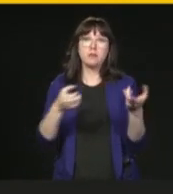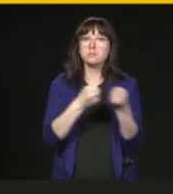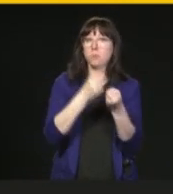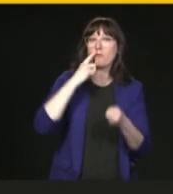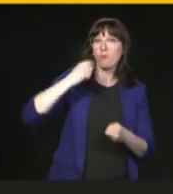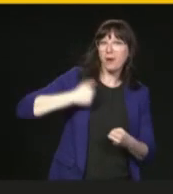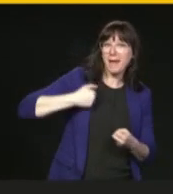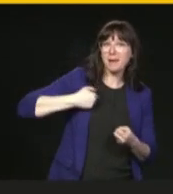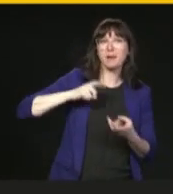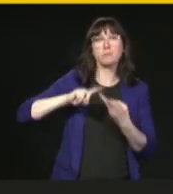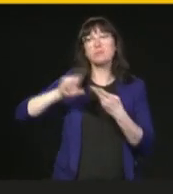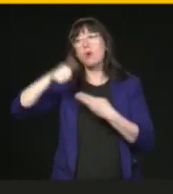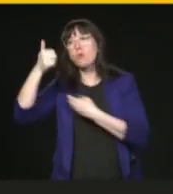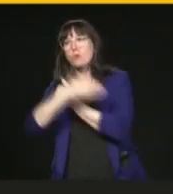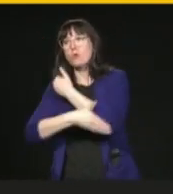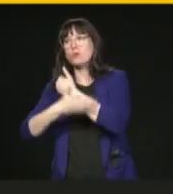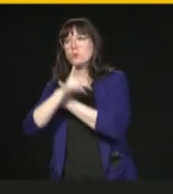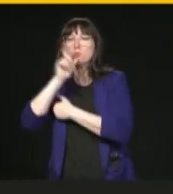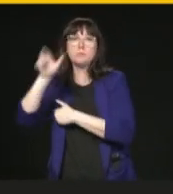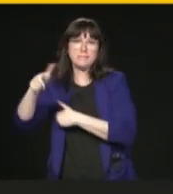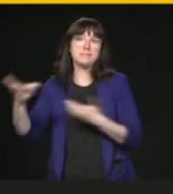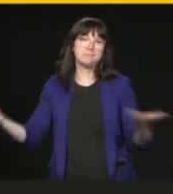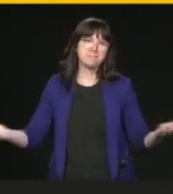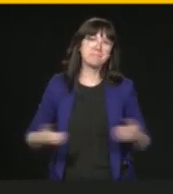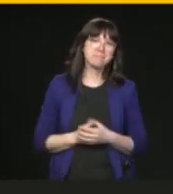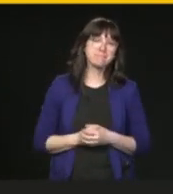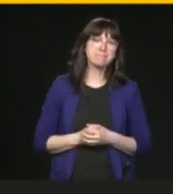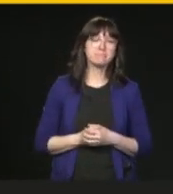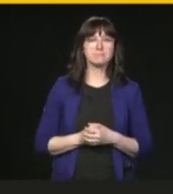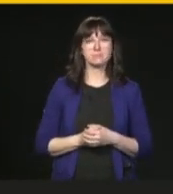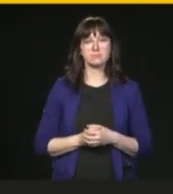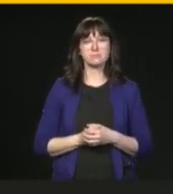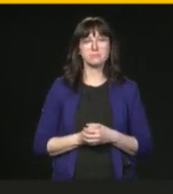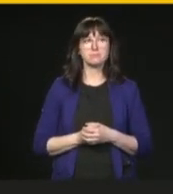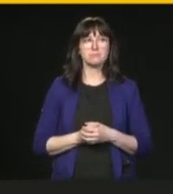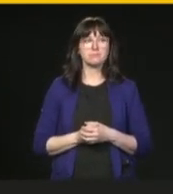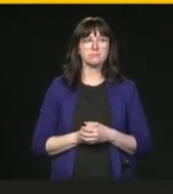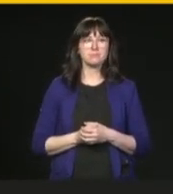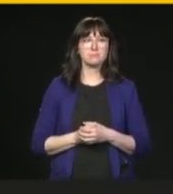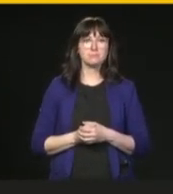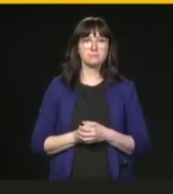for friends and allies around the world who need it.